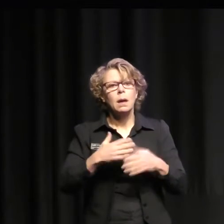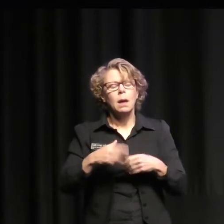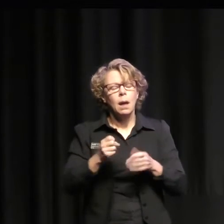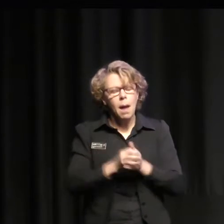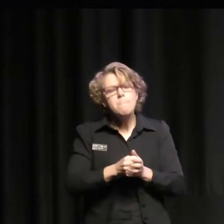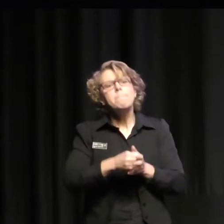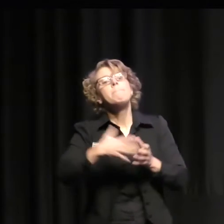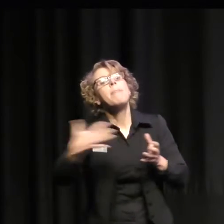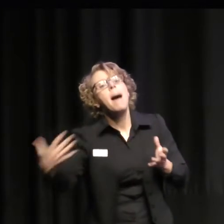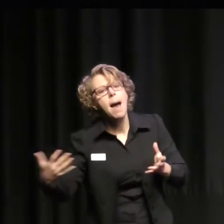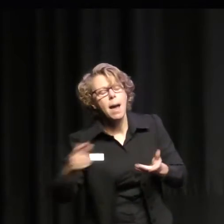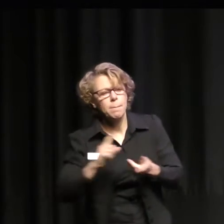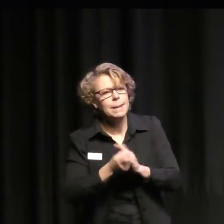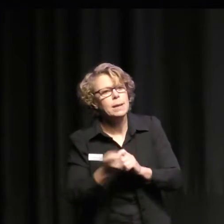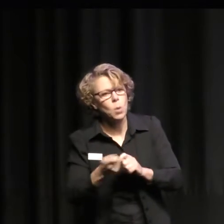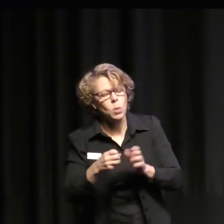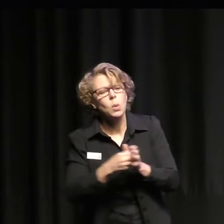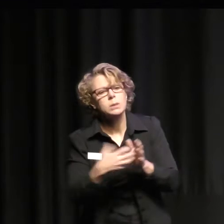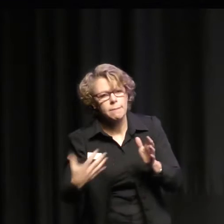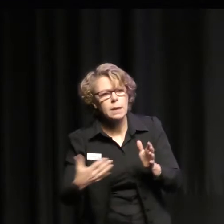sort of challenge to human rights.